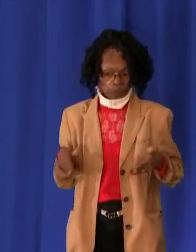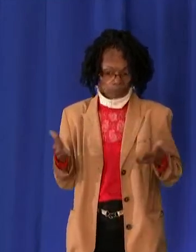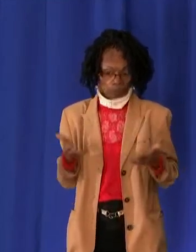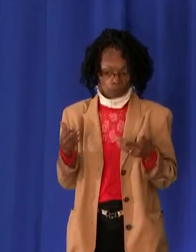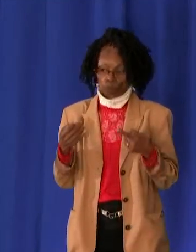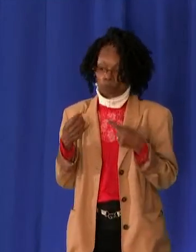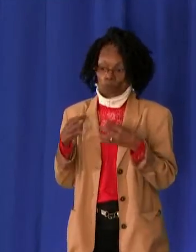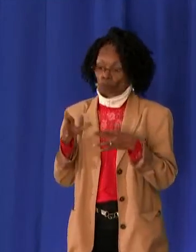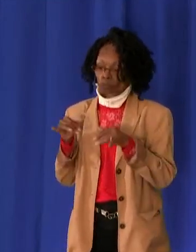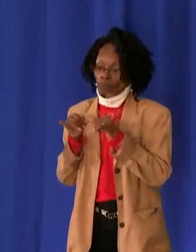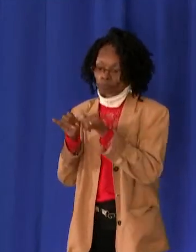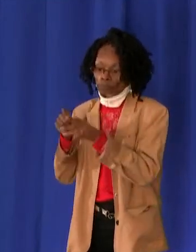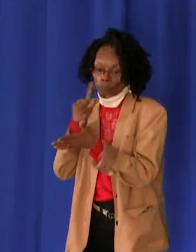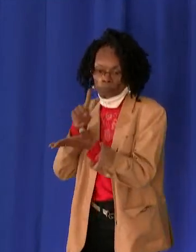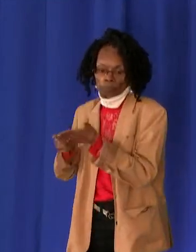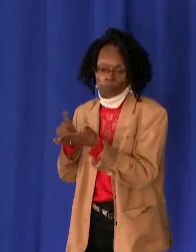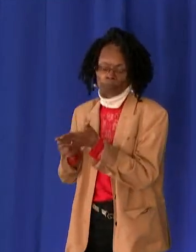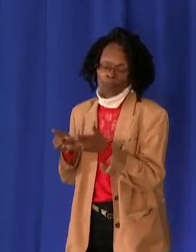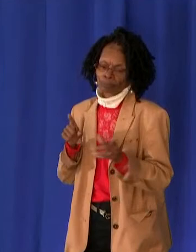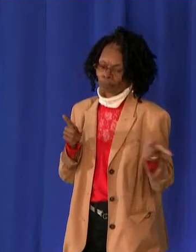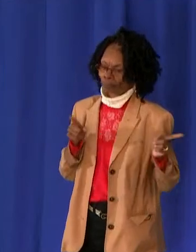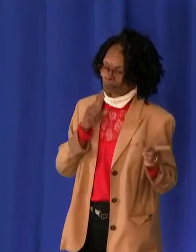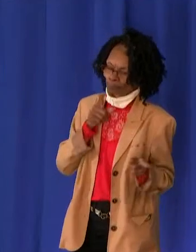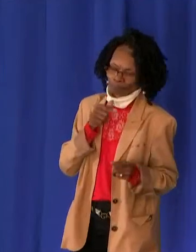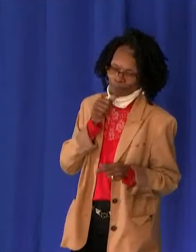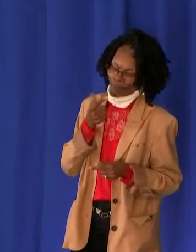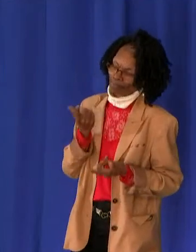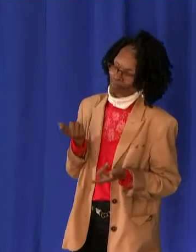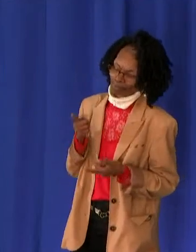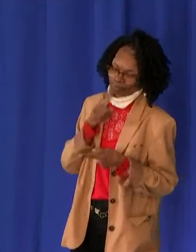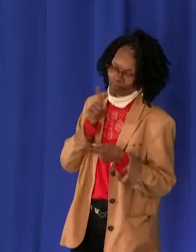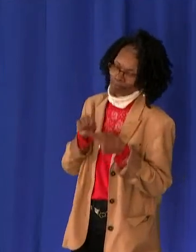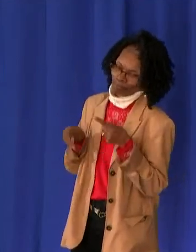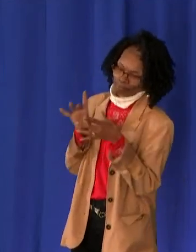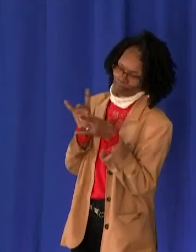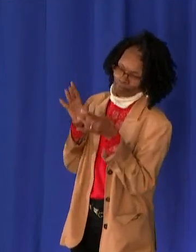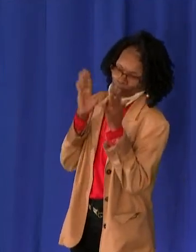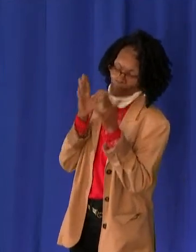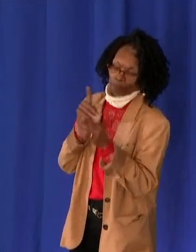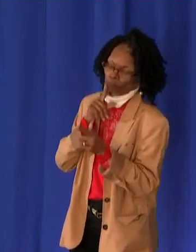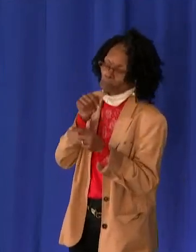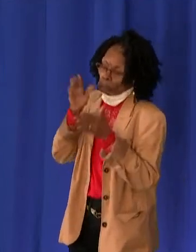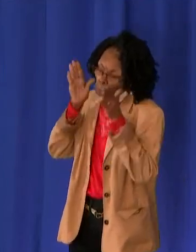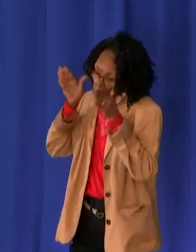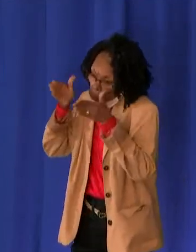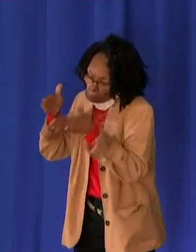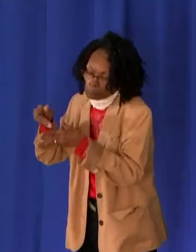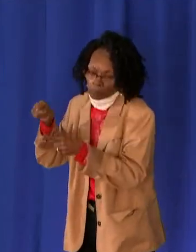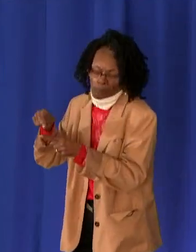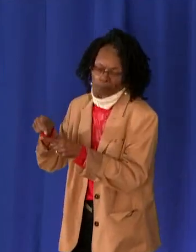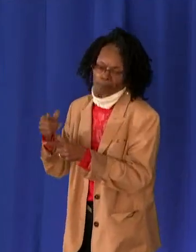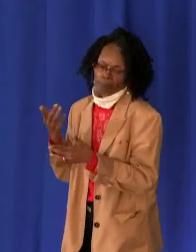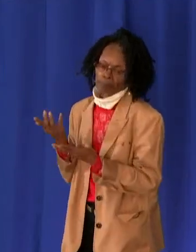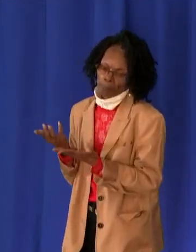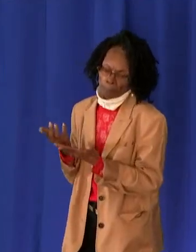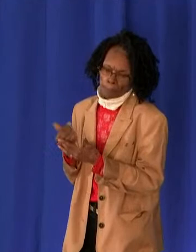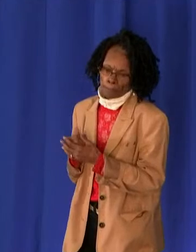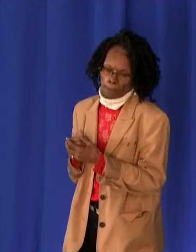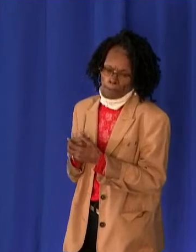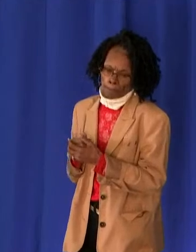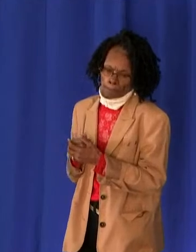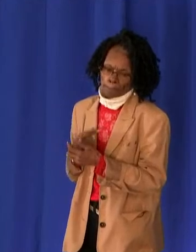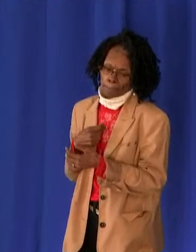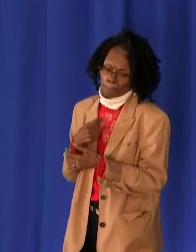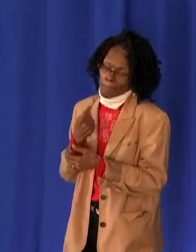investigation. Well, I can't say I've paid a lot of attention to that recently, other than to say